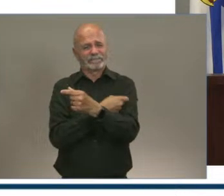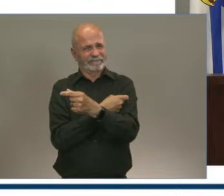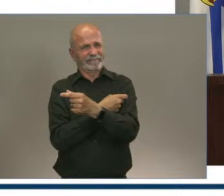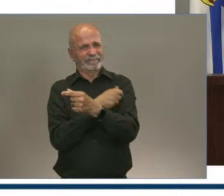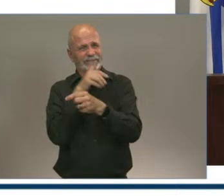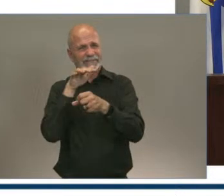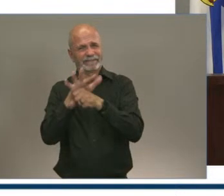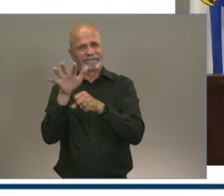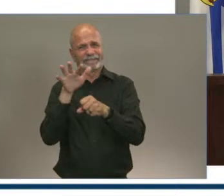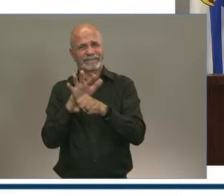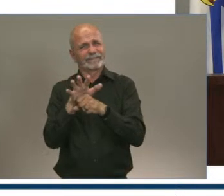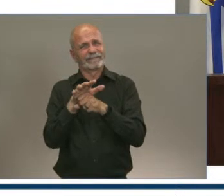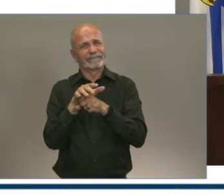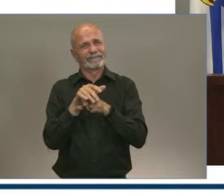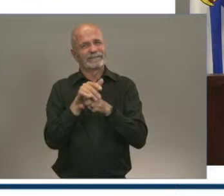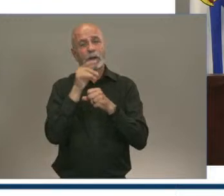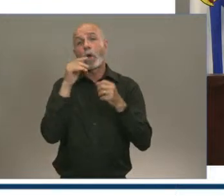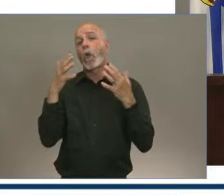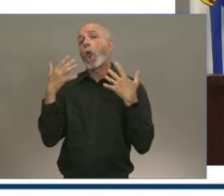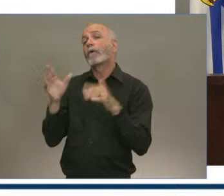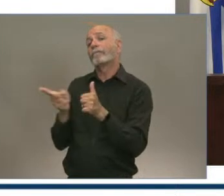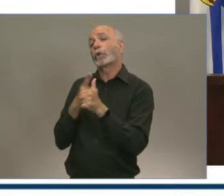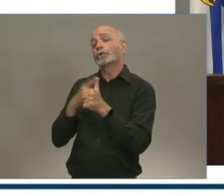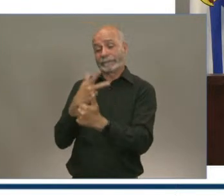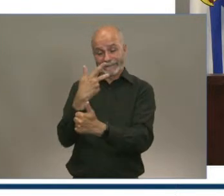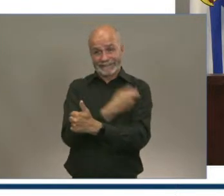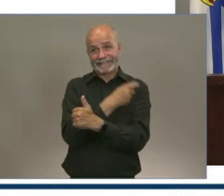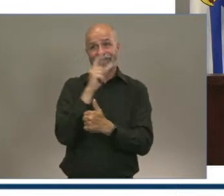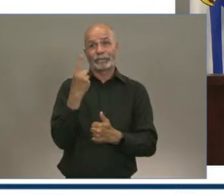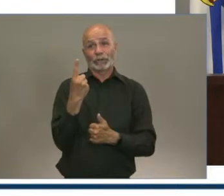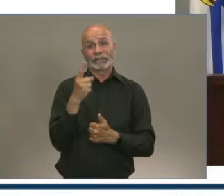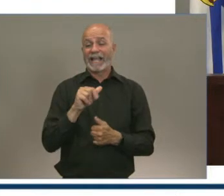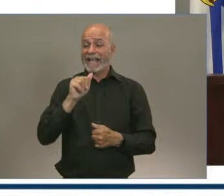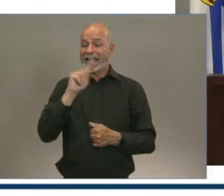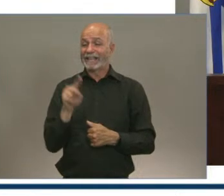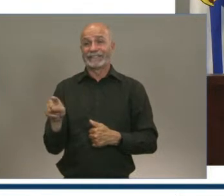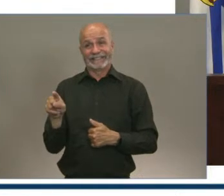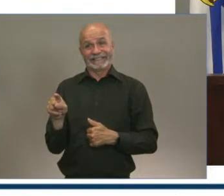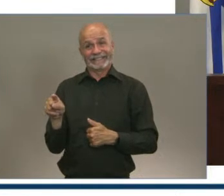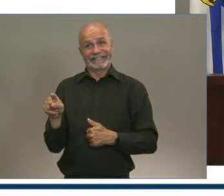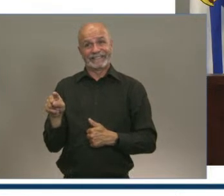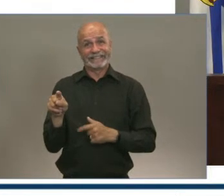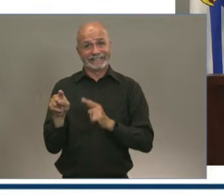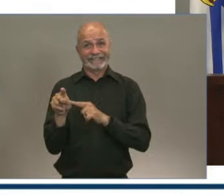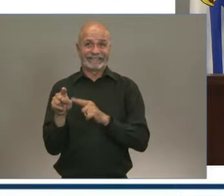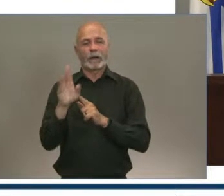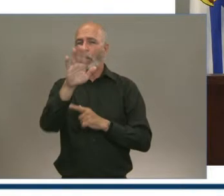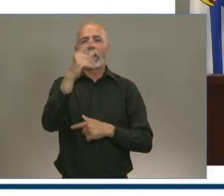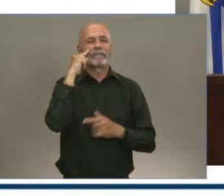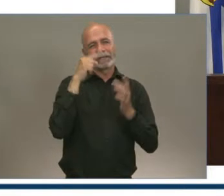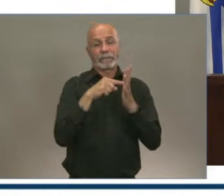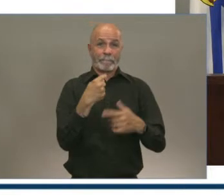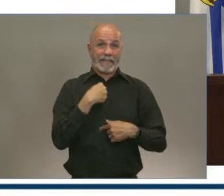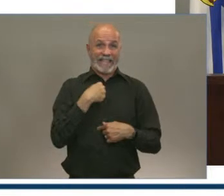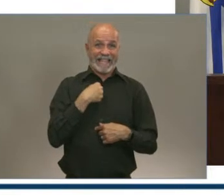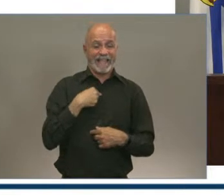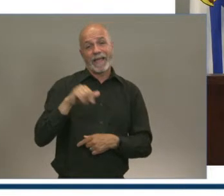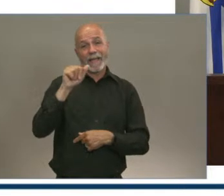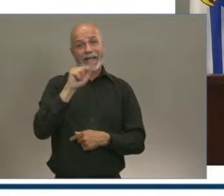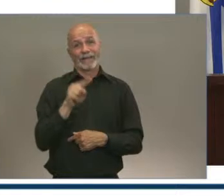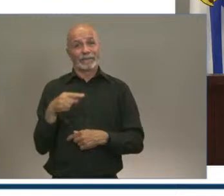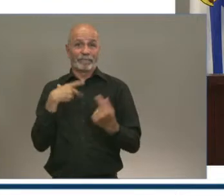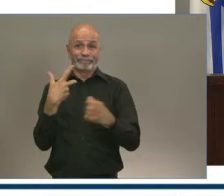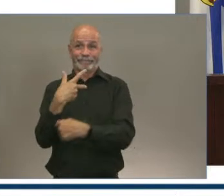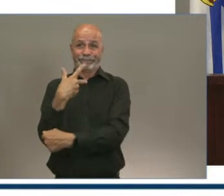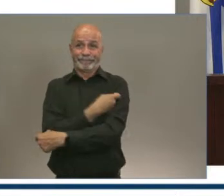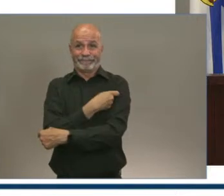first dose of AstraZeneca. And just taking myself as an example, I've rescheduled for Pfizer for